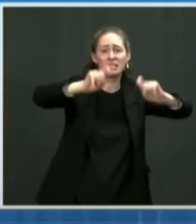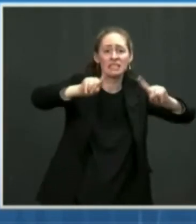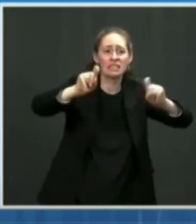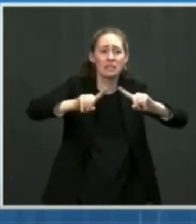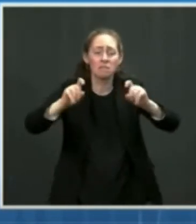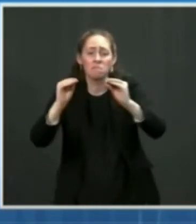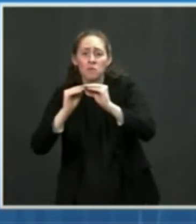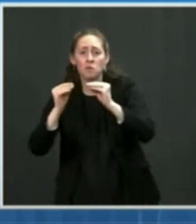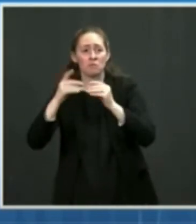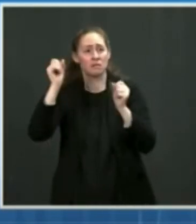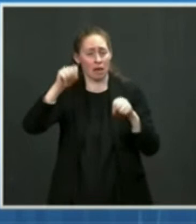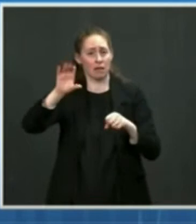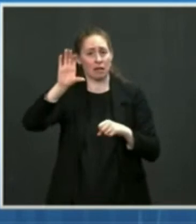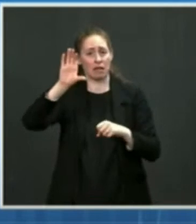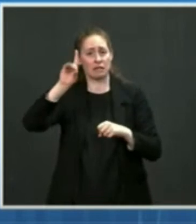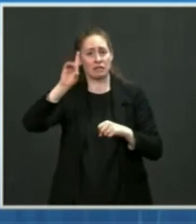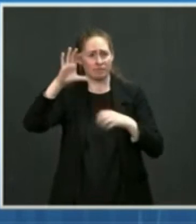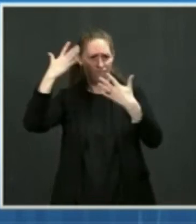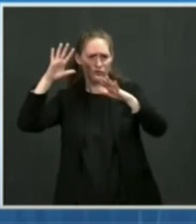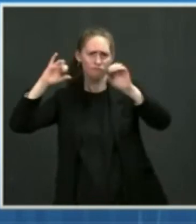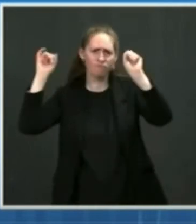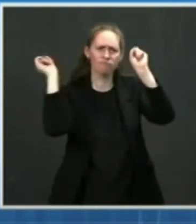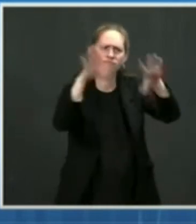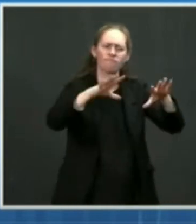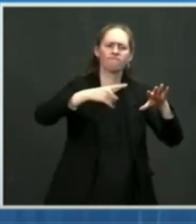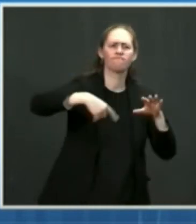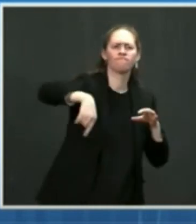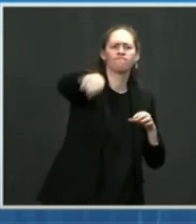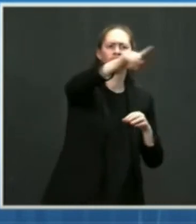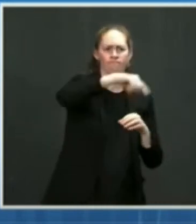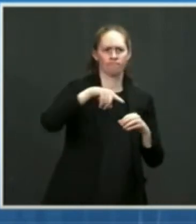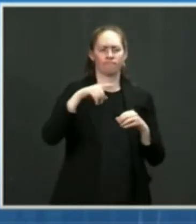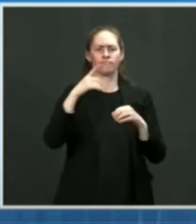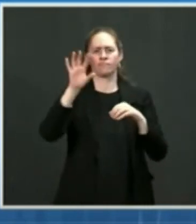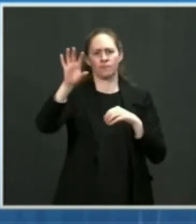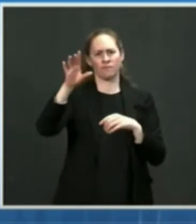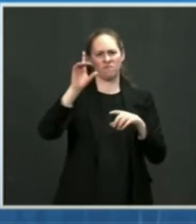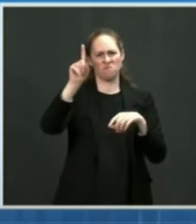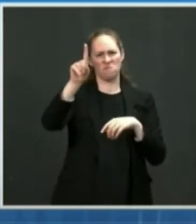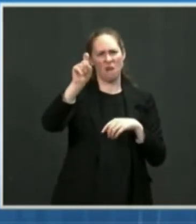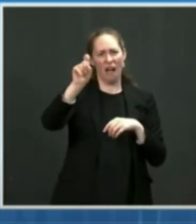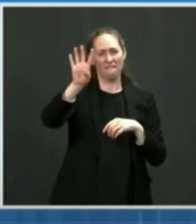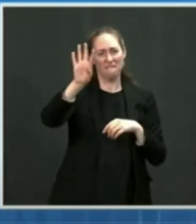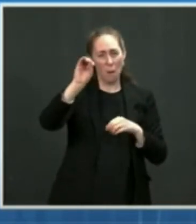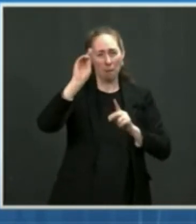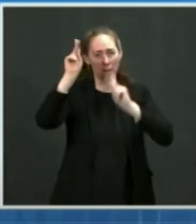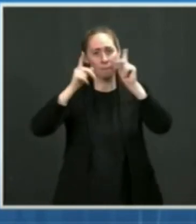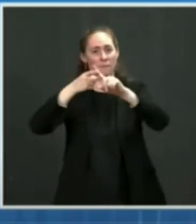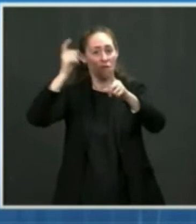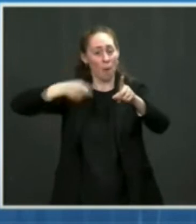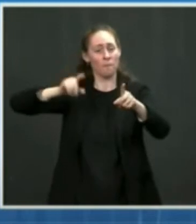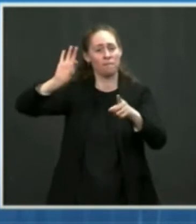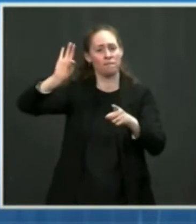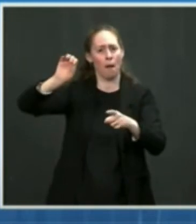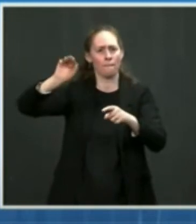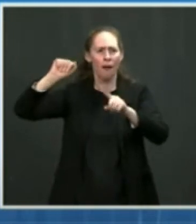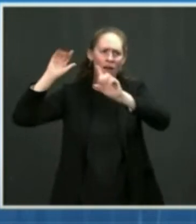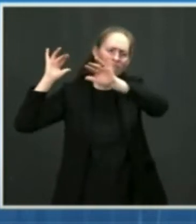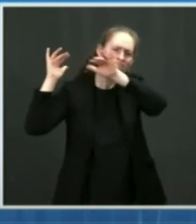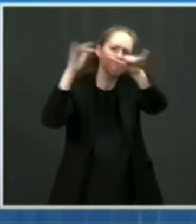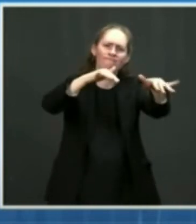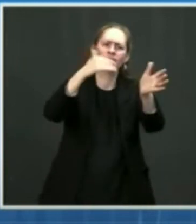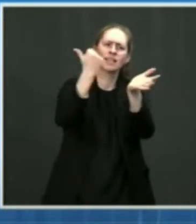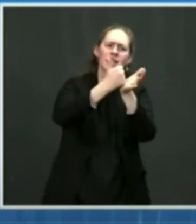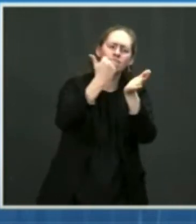ground. We just 140 FEMA vaccinators have just moved into the town. Those are things you can affect quickly, and we believe can ramp